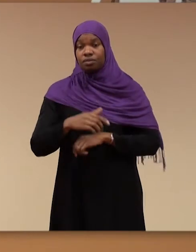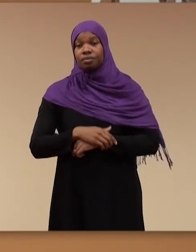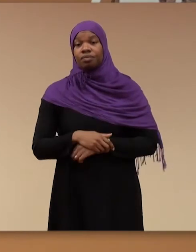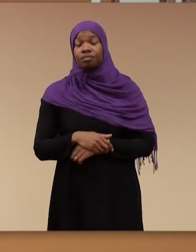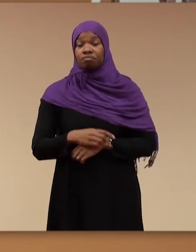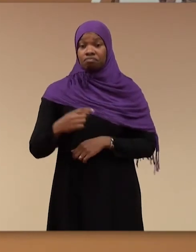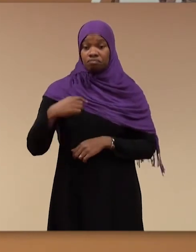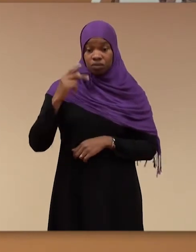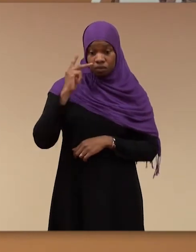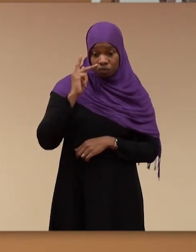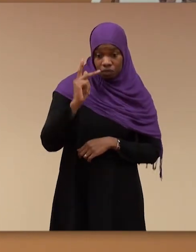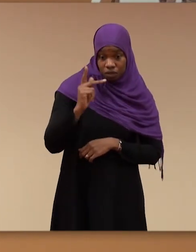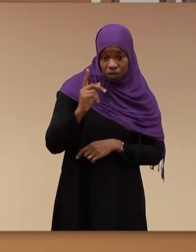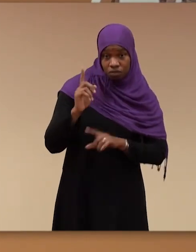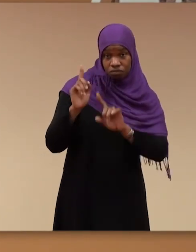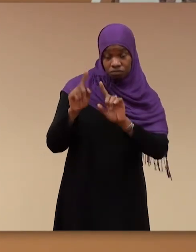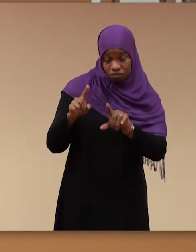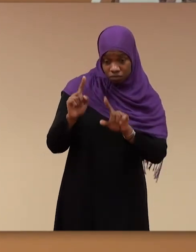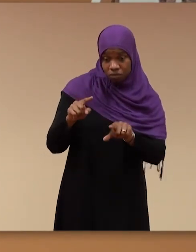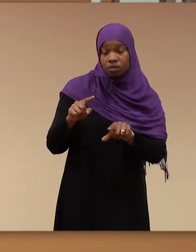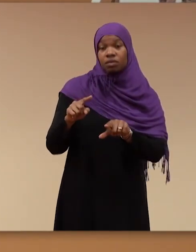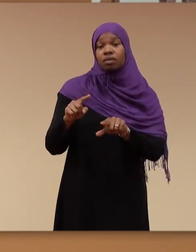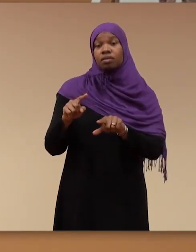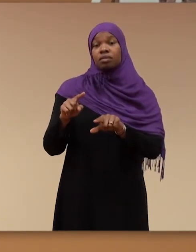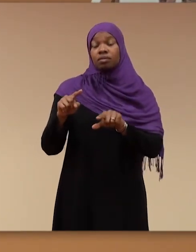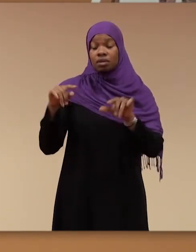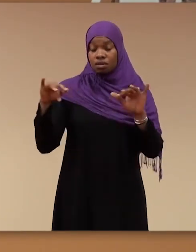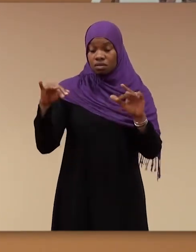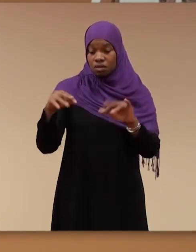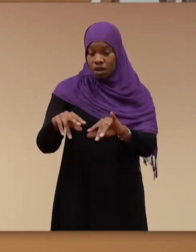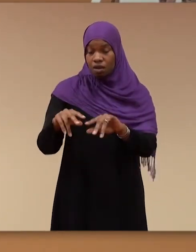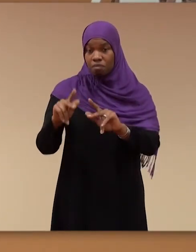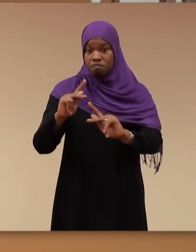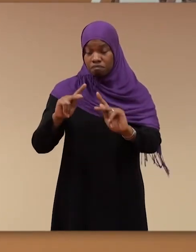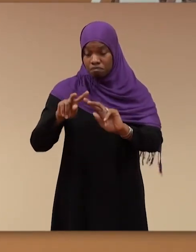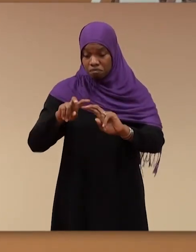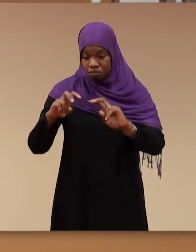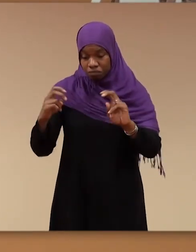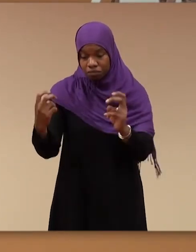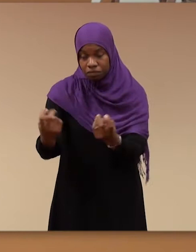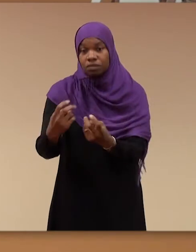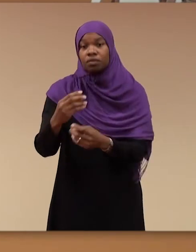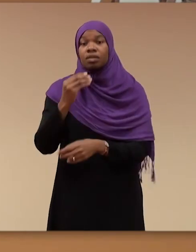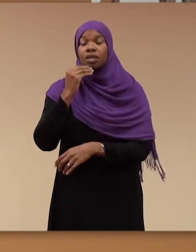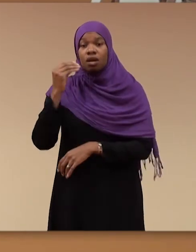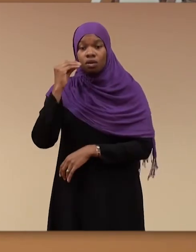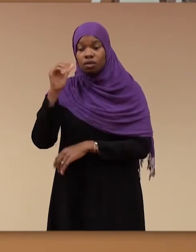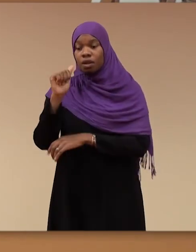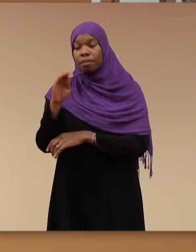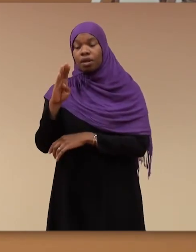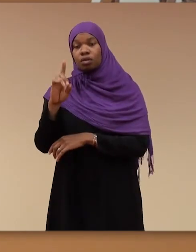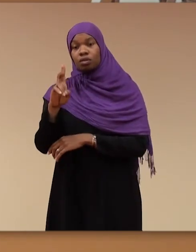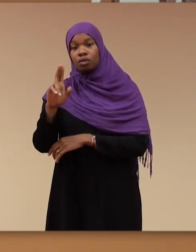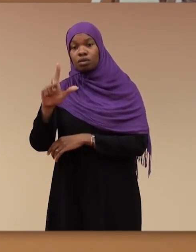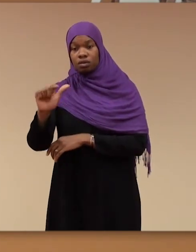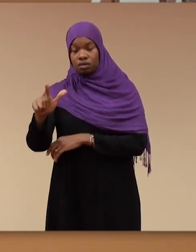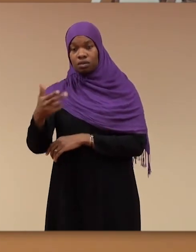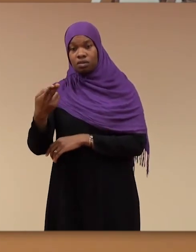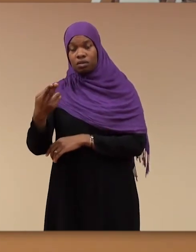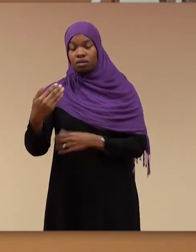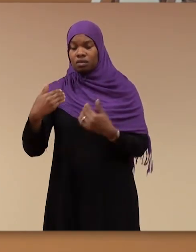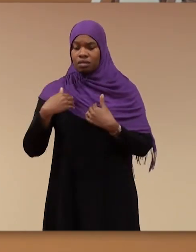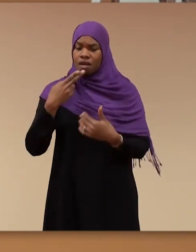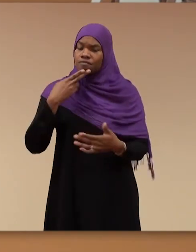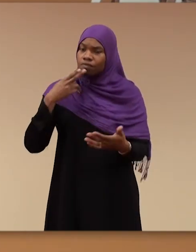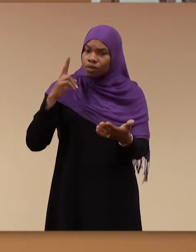have attended and witnessed a gathering in the house of Abdullah ibn Jud'an, where a treaty was